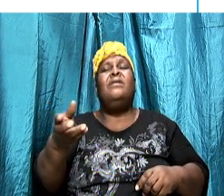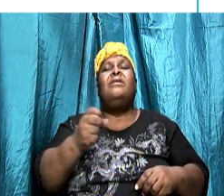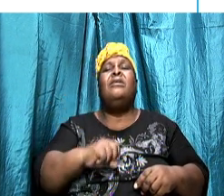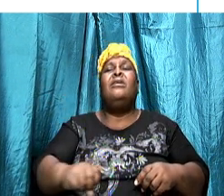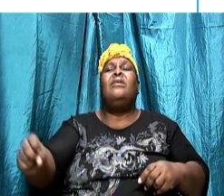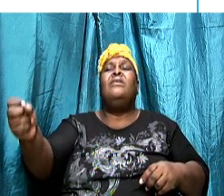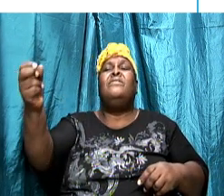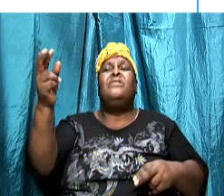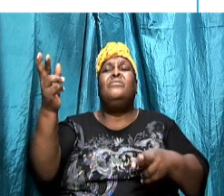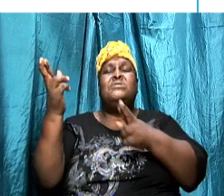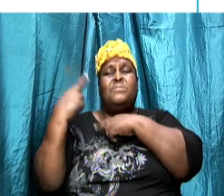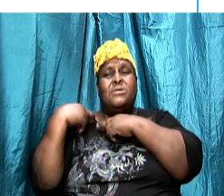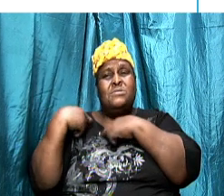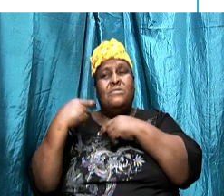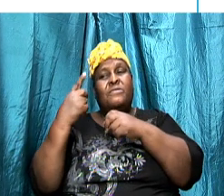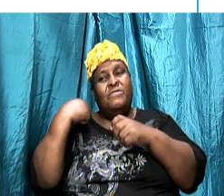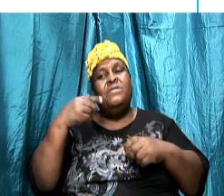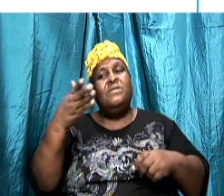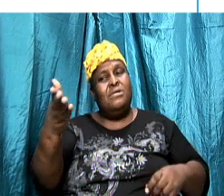obligation also.